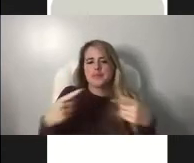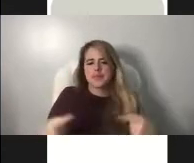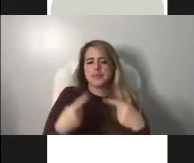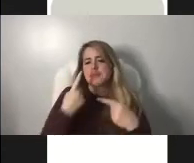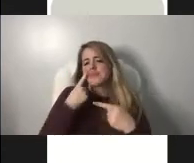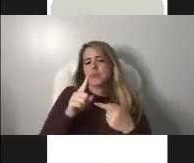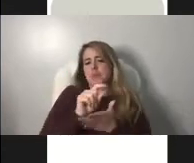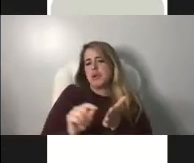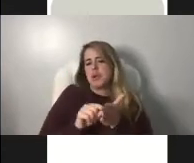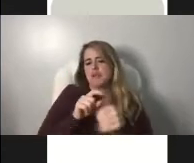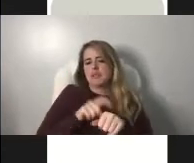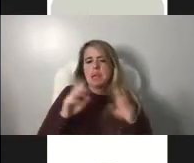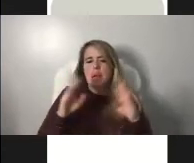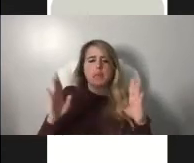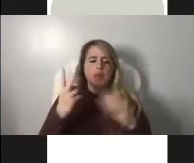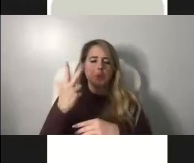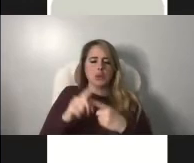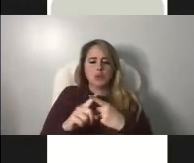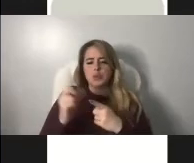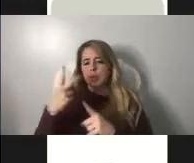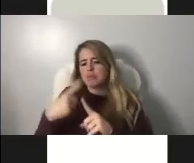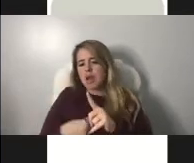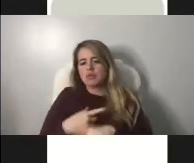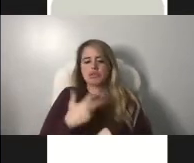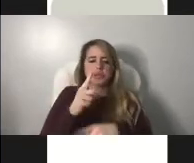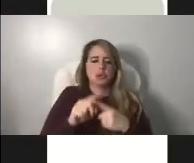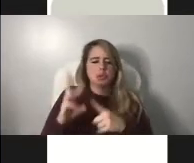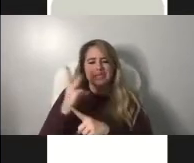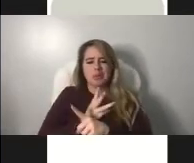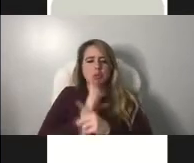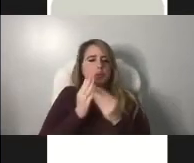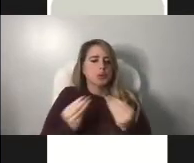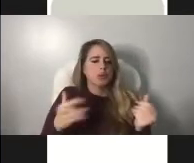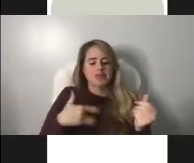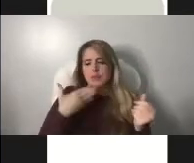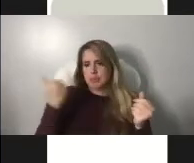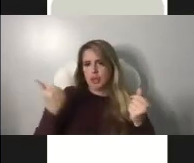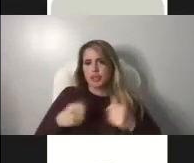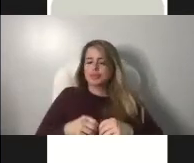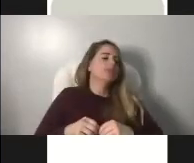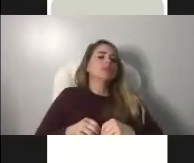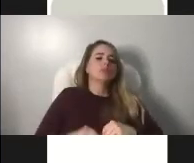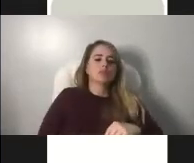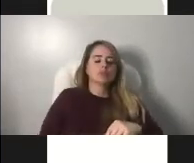time ranging 3 to 12 months, 3 to 6 months, something in that range.